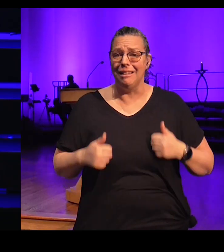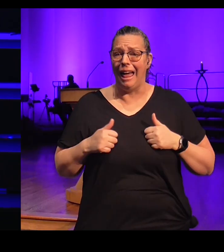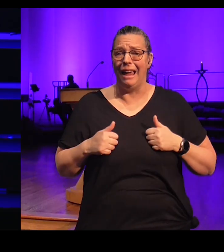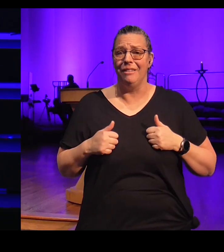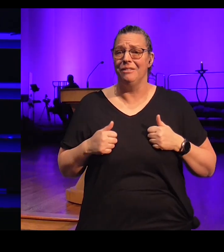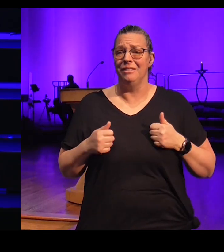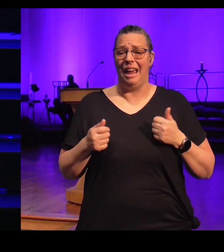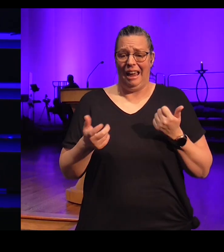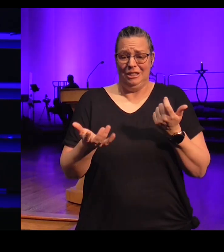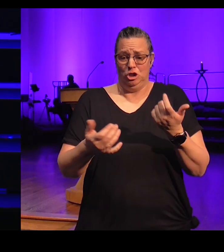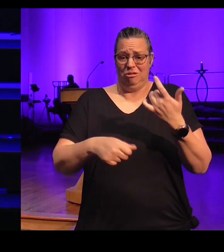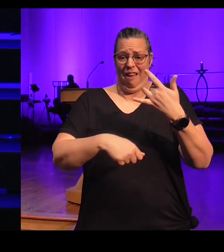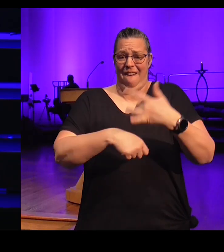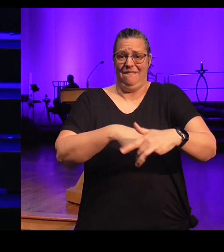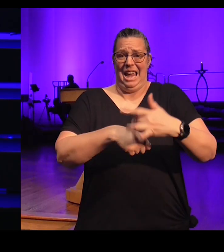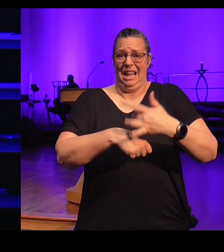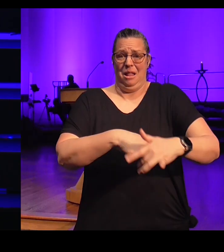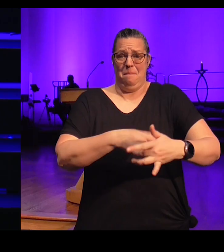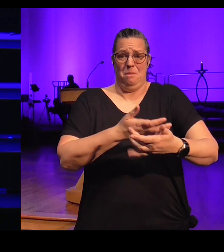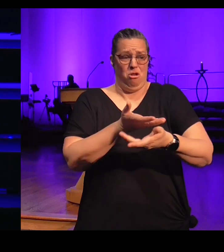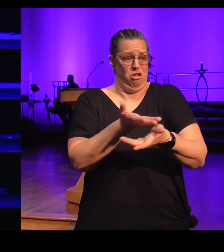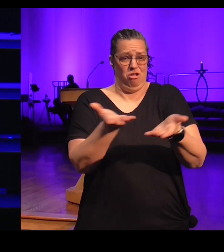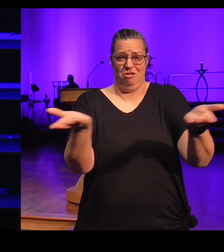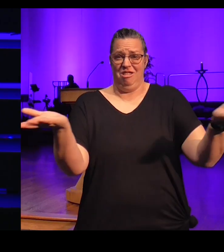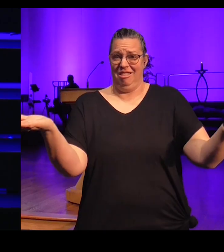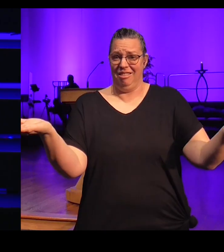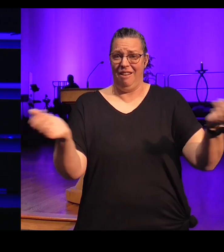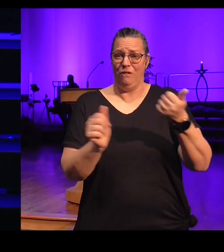there, available to each of us,